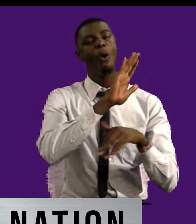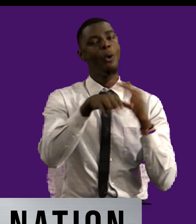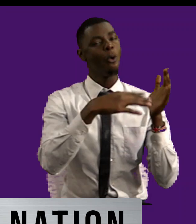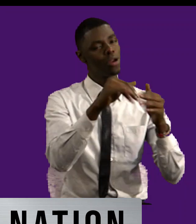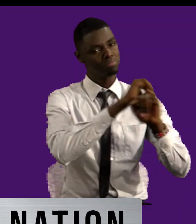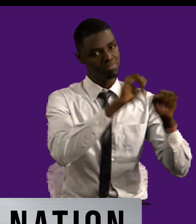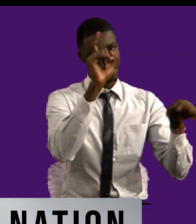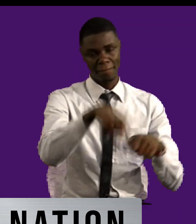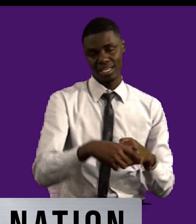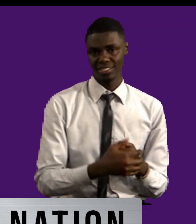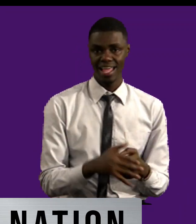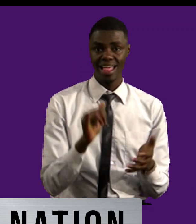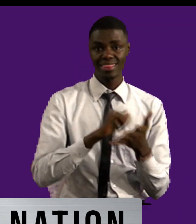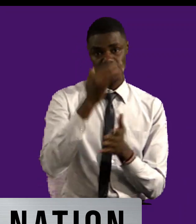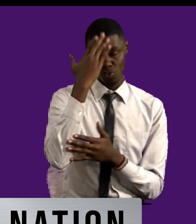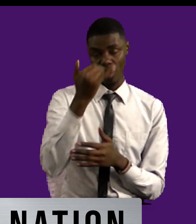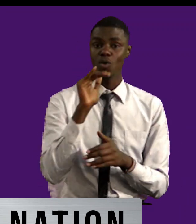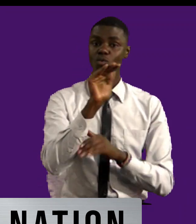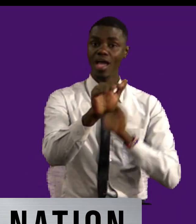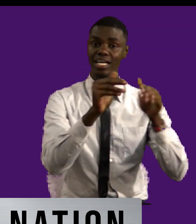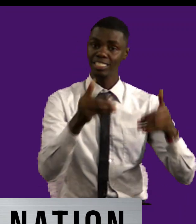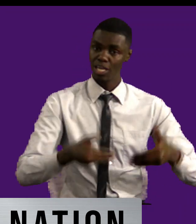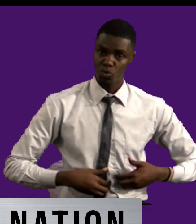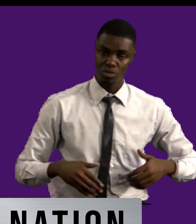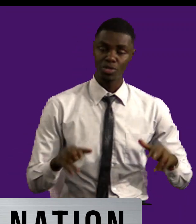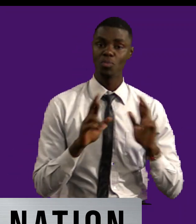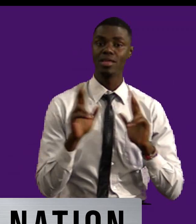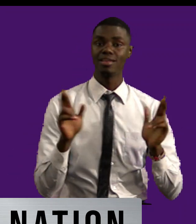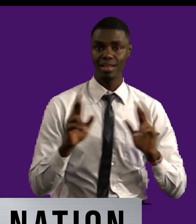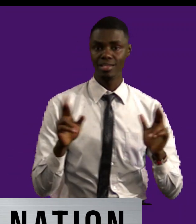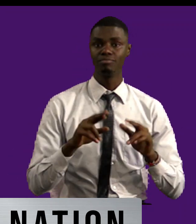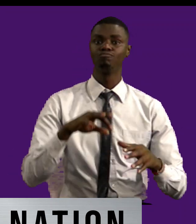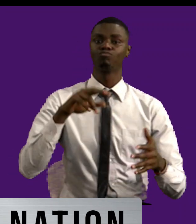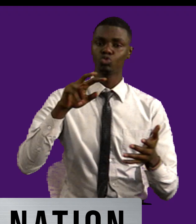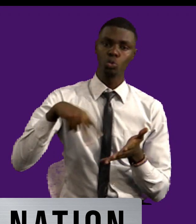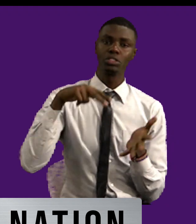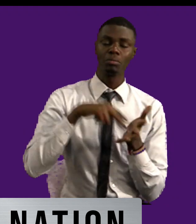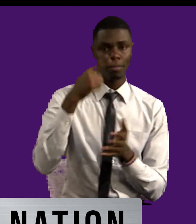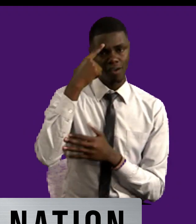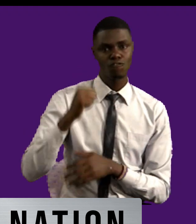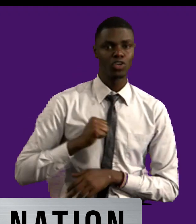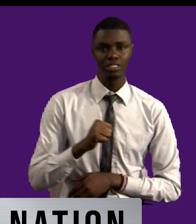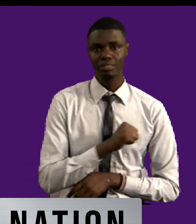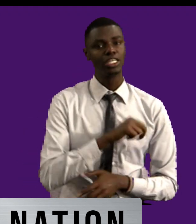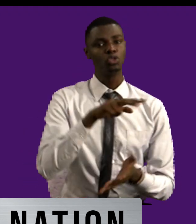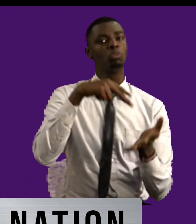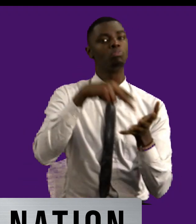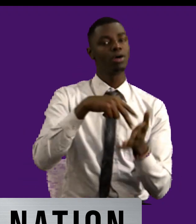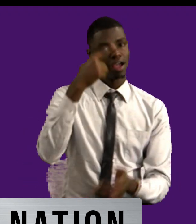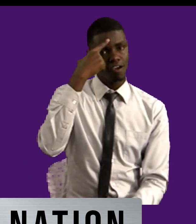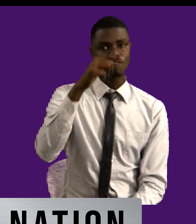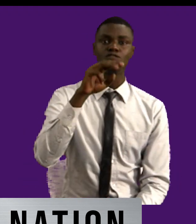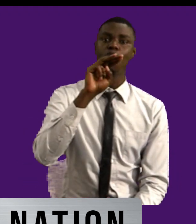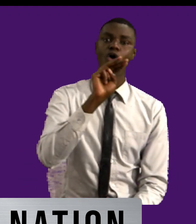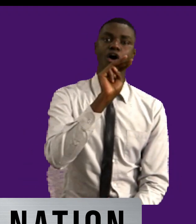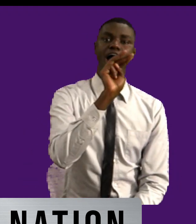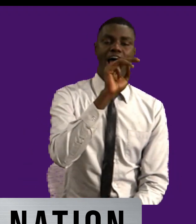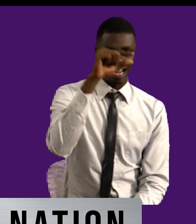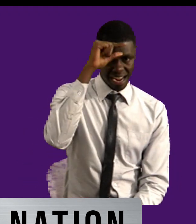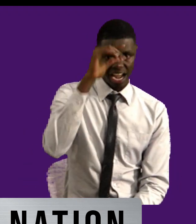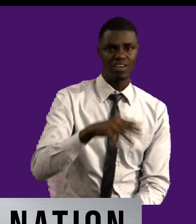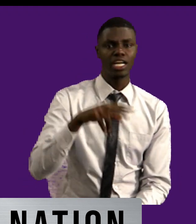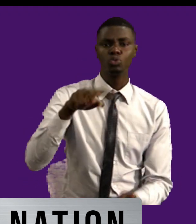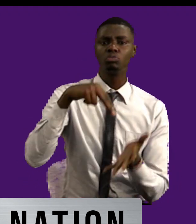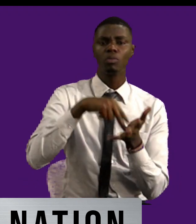cleanup. Fine. That's why we are calling for young people to prepare to vie for Senate, to vie for gubernatorial position,